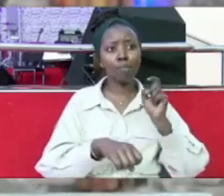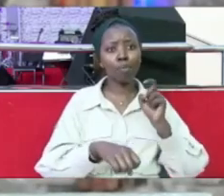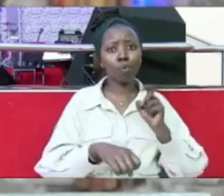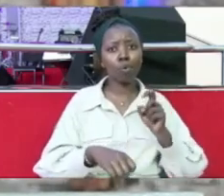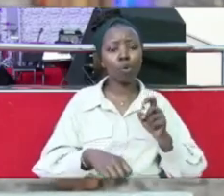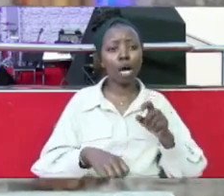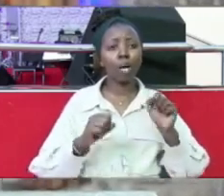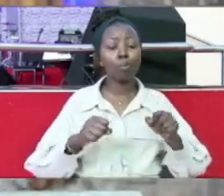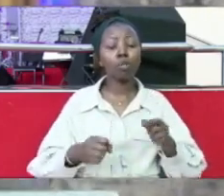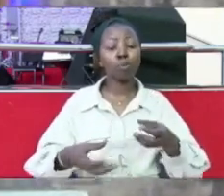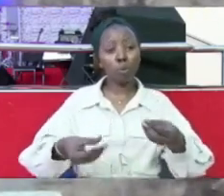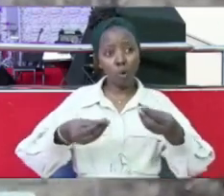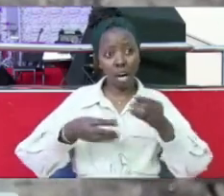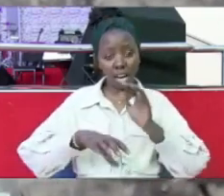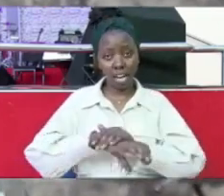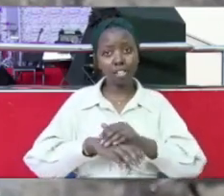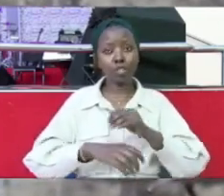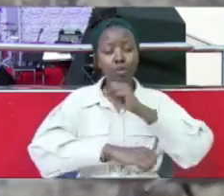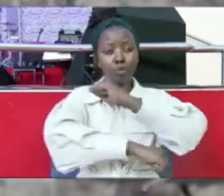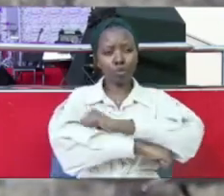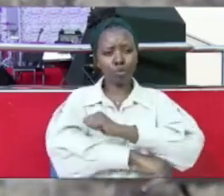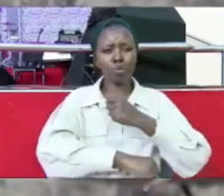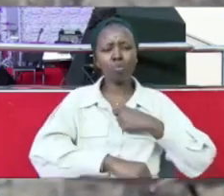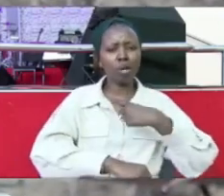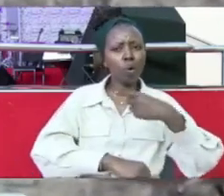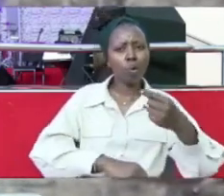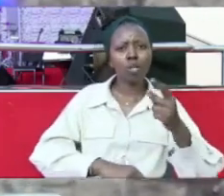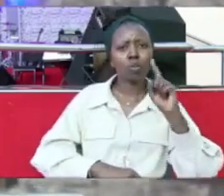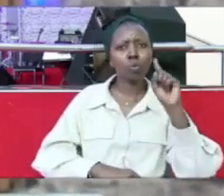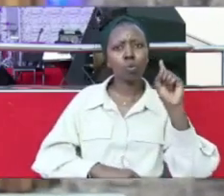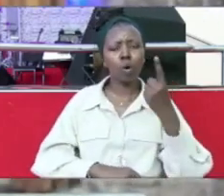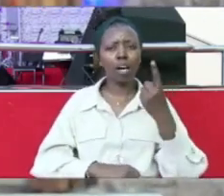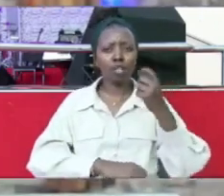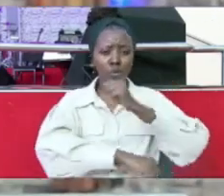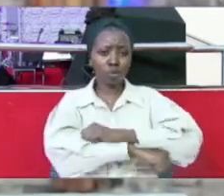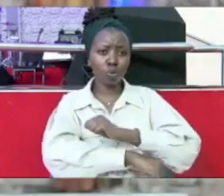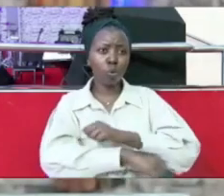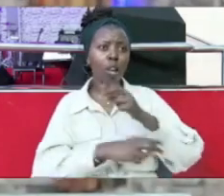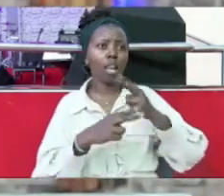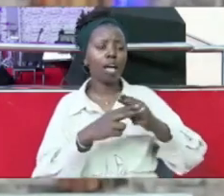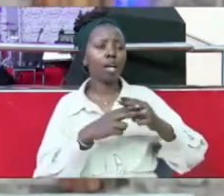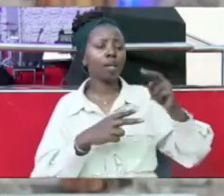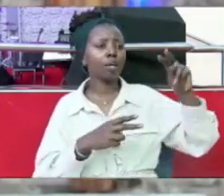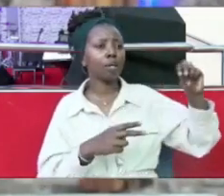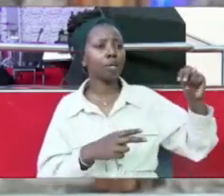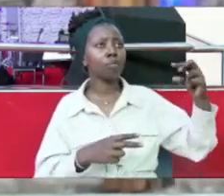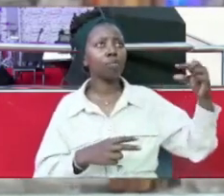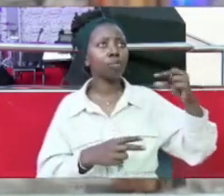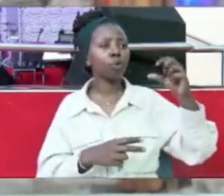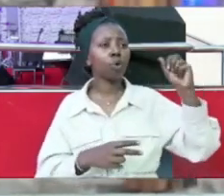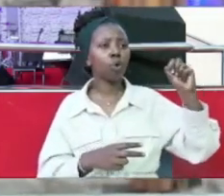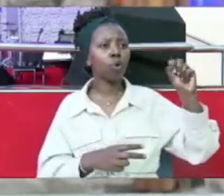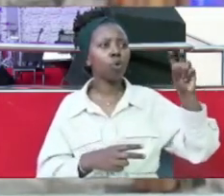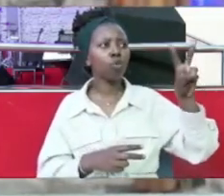Uenda ukapata. So I went to one of the schools, which is Govu Boys, which is a national school.